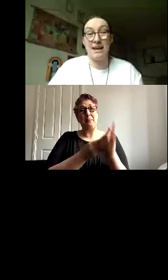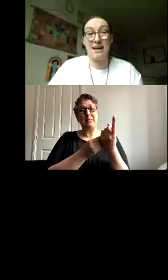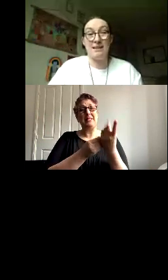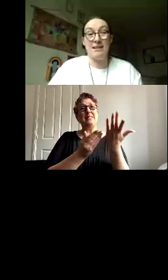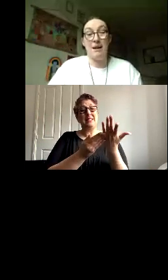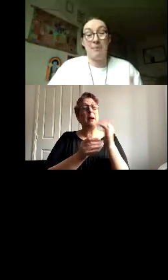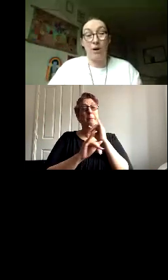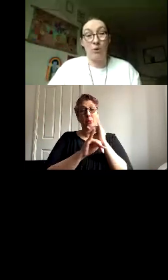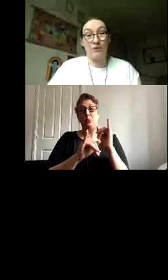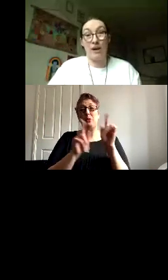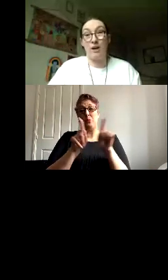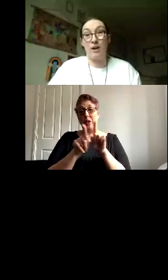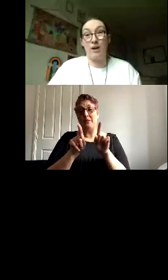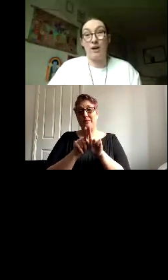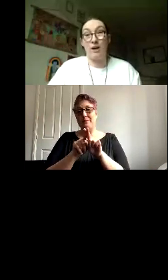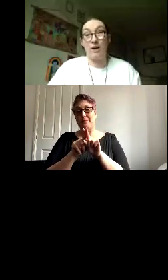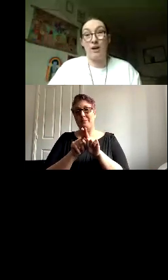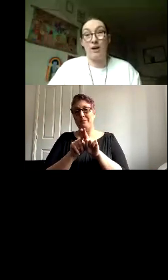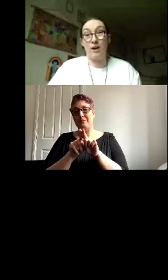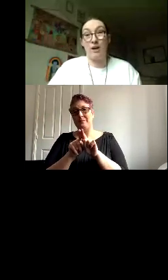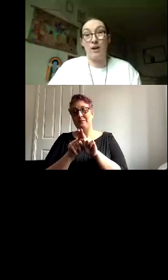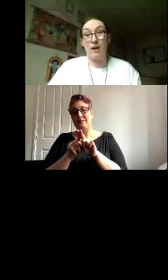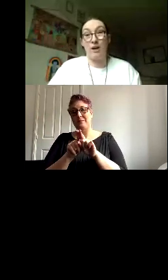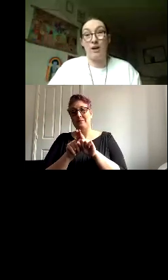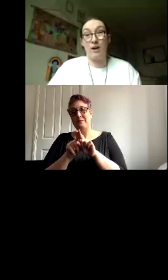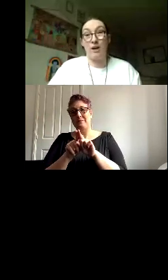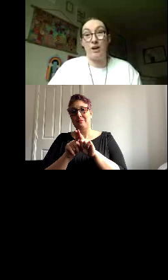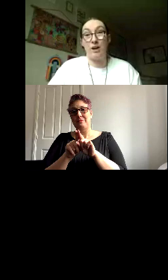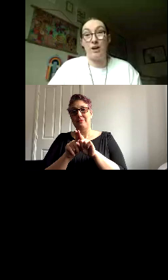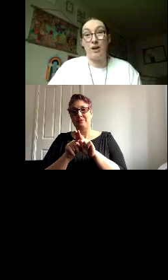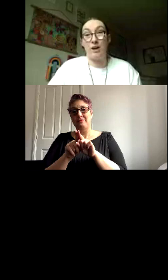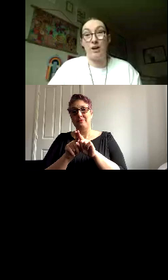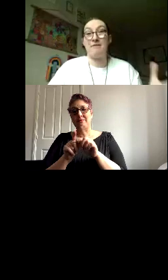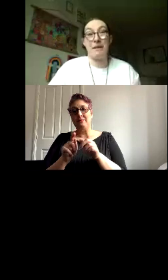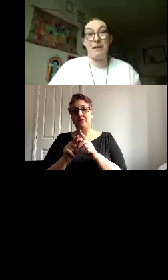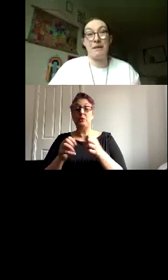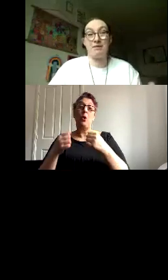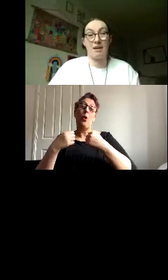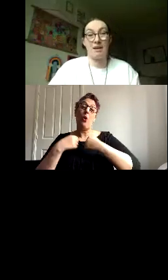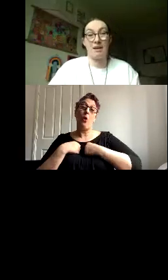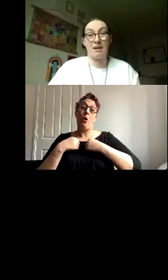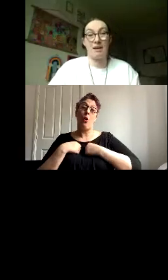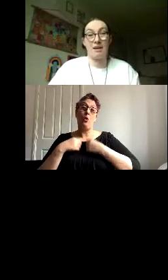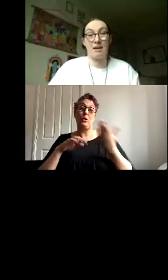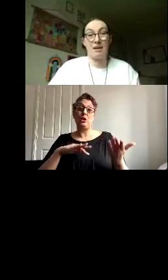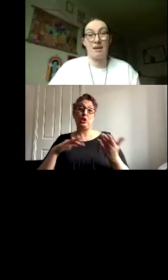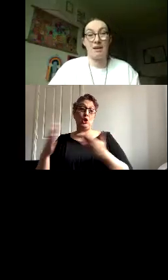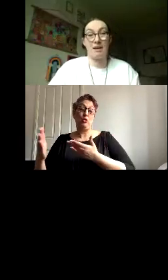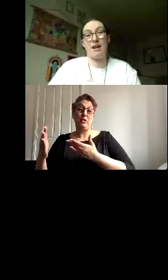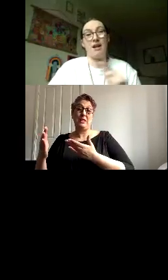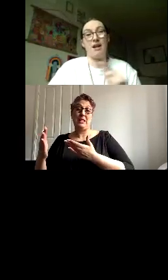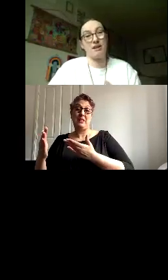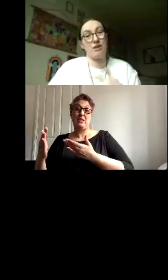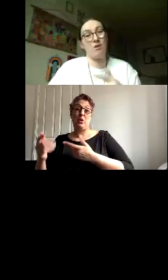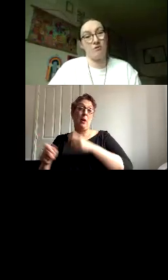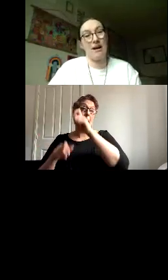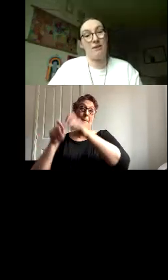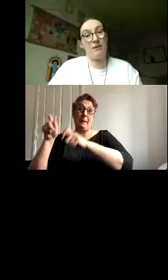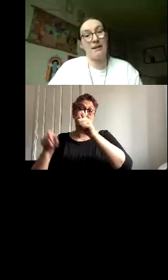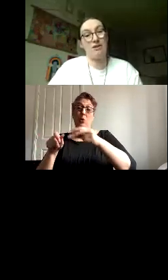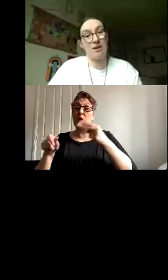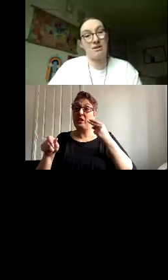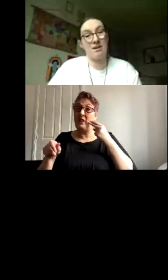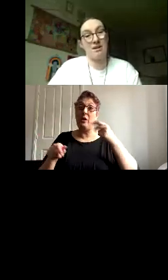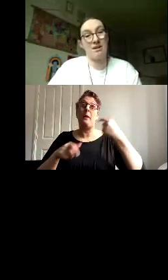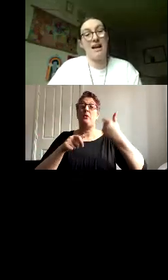patients here, but also there are other deaf people within our service, so deaf relatives and others who are around